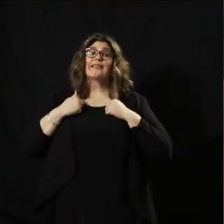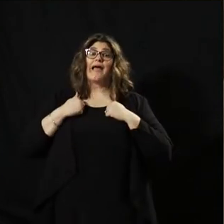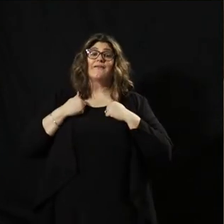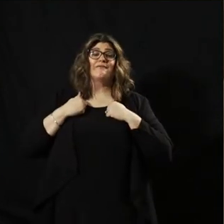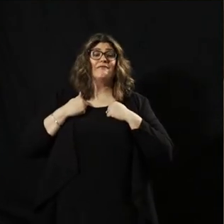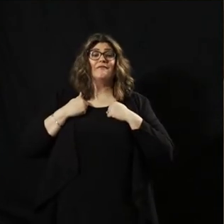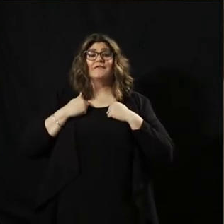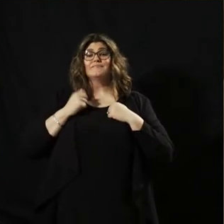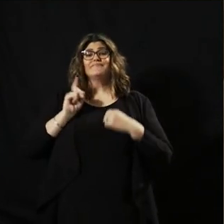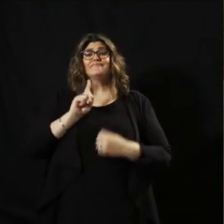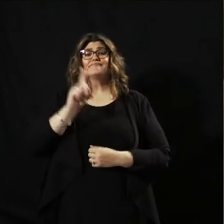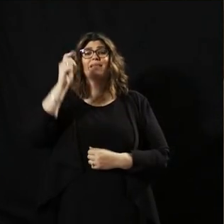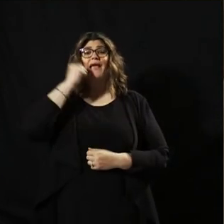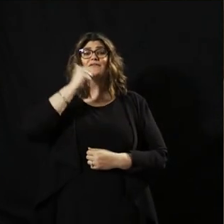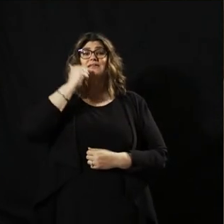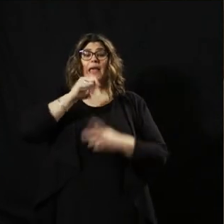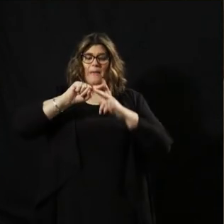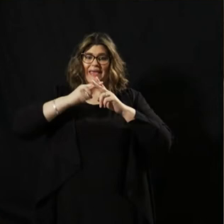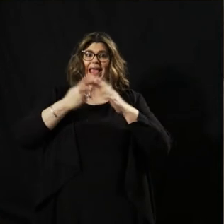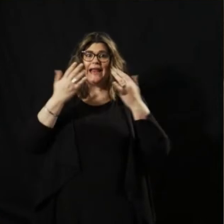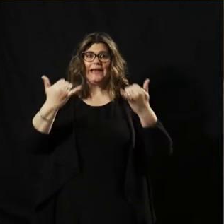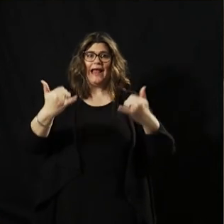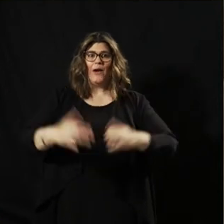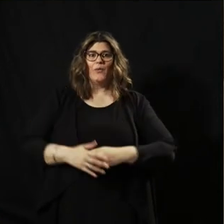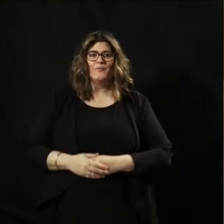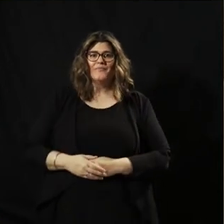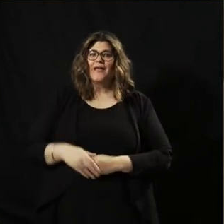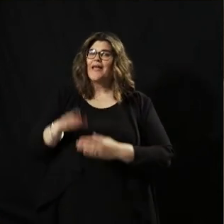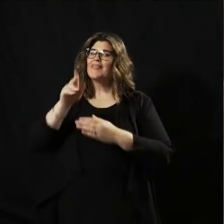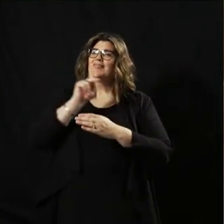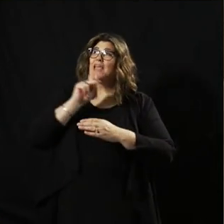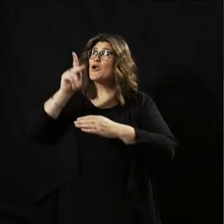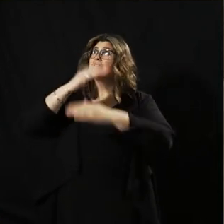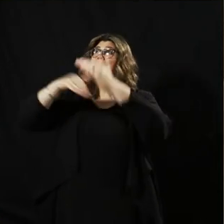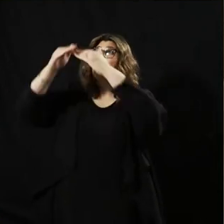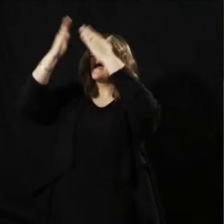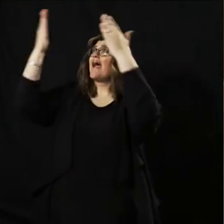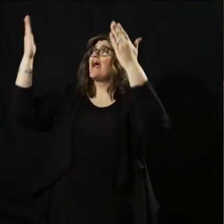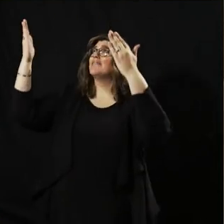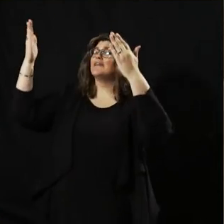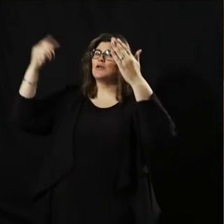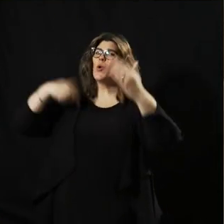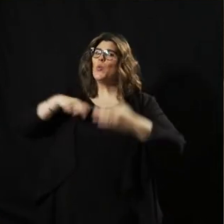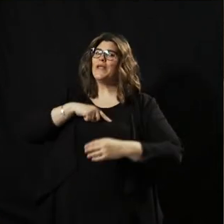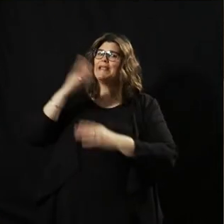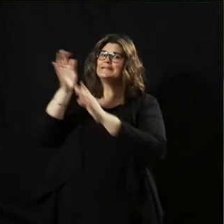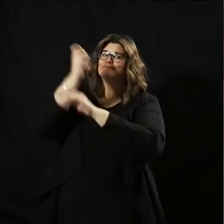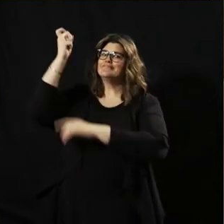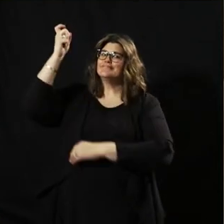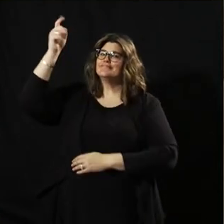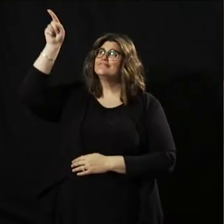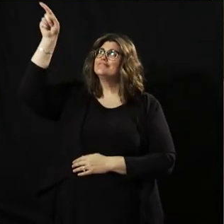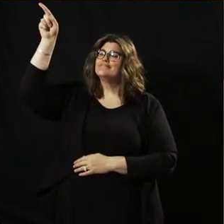lived, beginning now. There is a divine kingdom to be secured. Like the risen